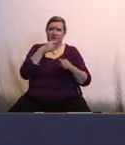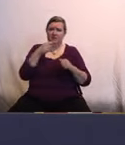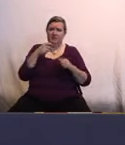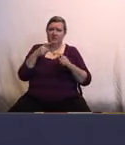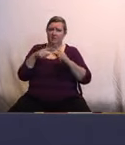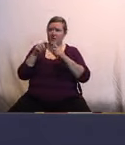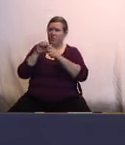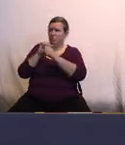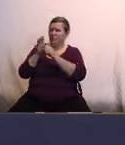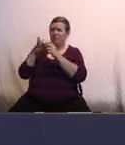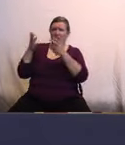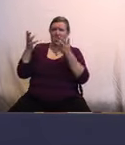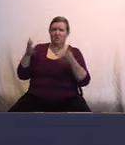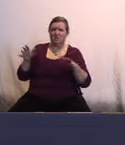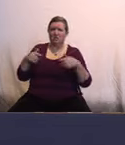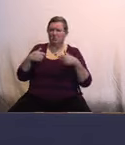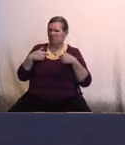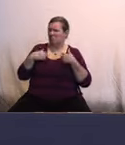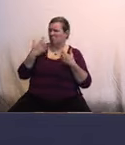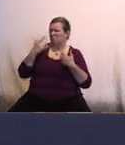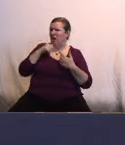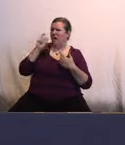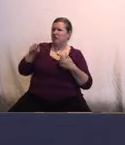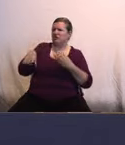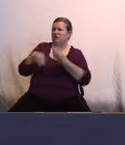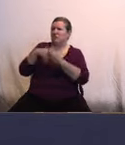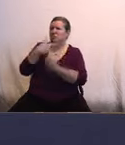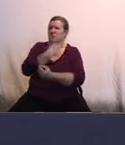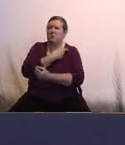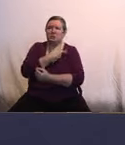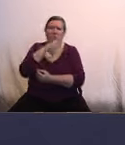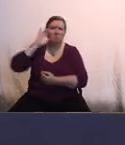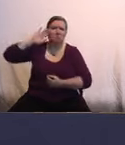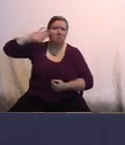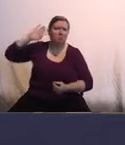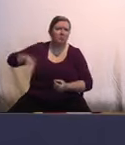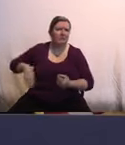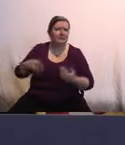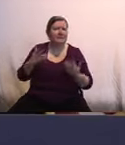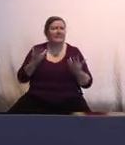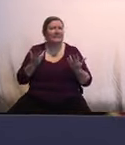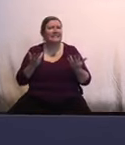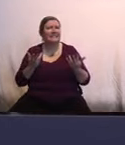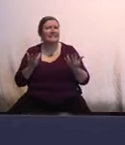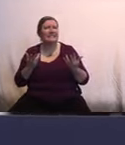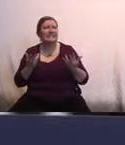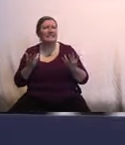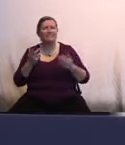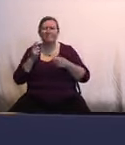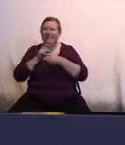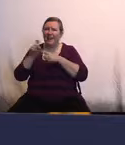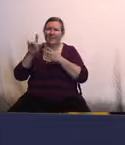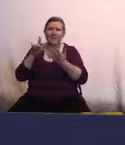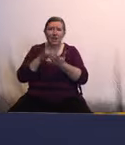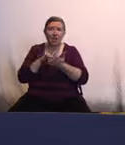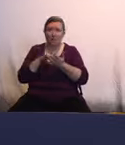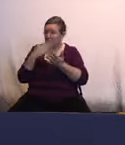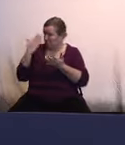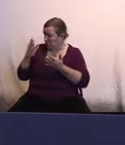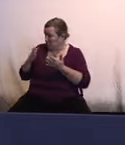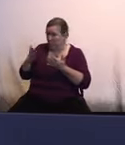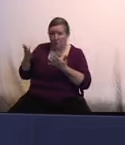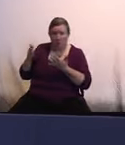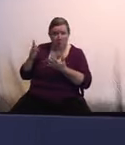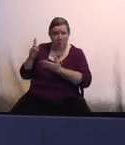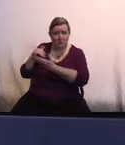COVID call center contract. I have absolutely no insights on that, so I'll ask you to weigh in there, Judy. I think I want to start by saying that the call center